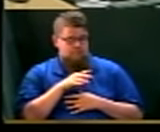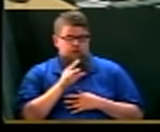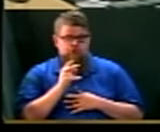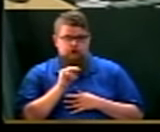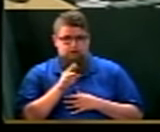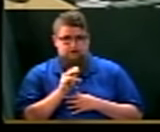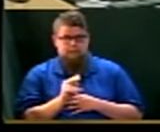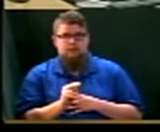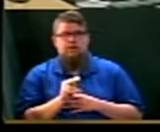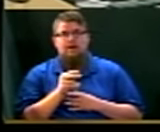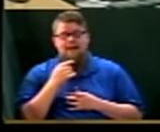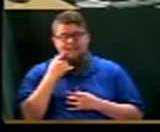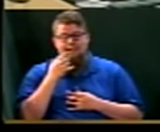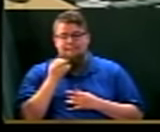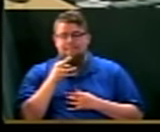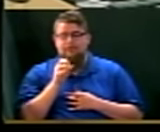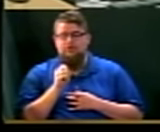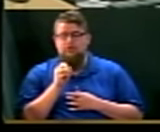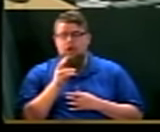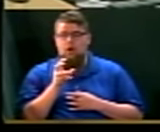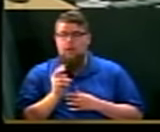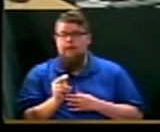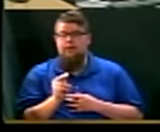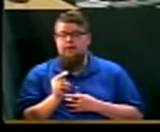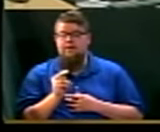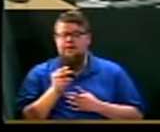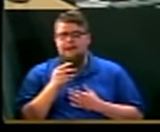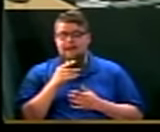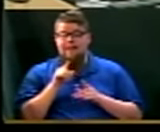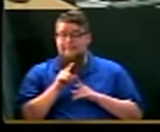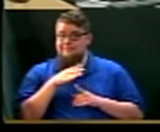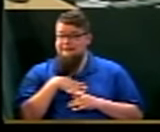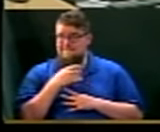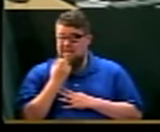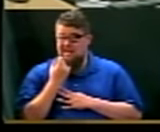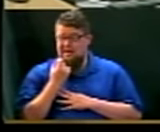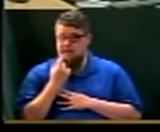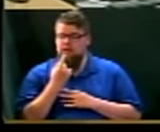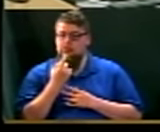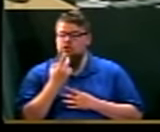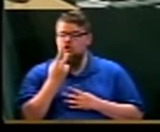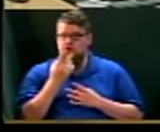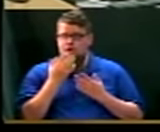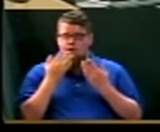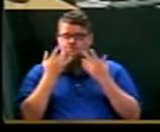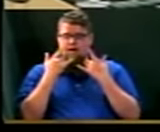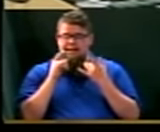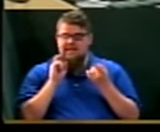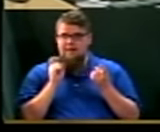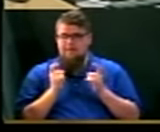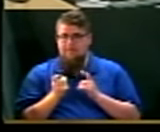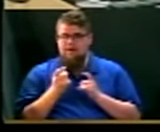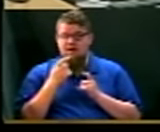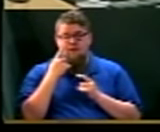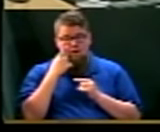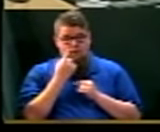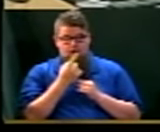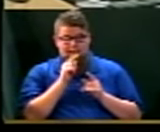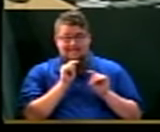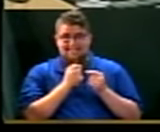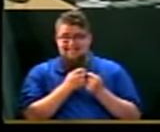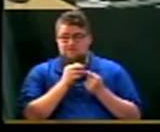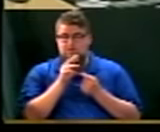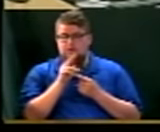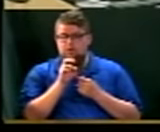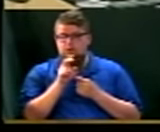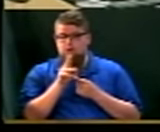think that Ms. Owen has it's my understanding, accepted the two friendly amendments, one for the team rubric